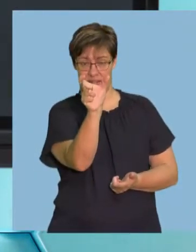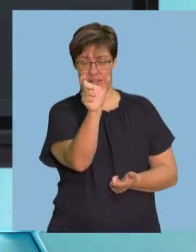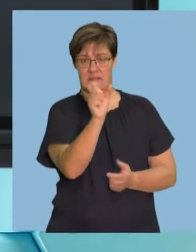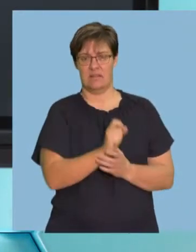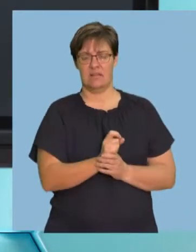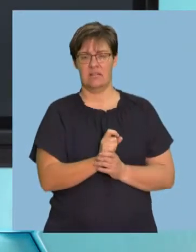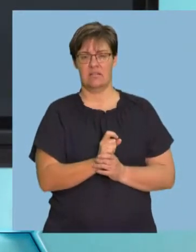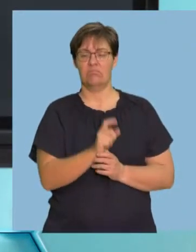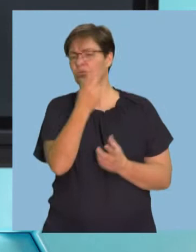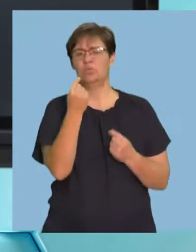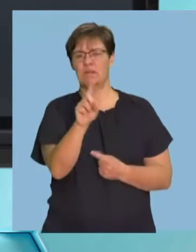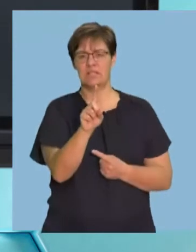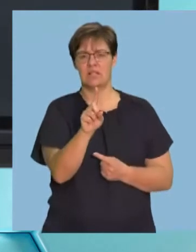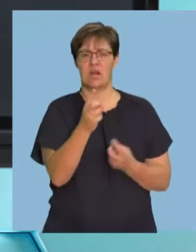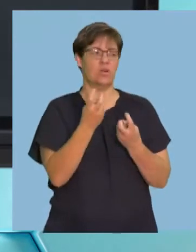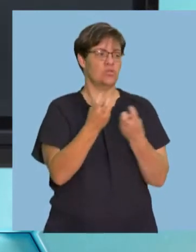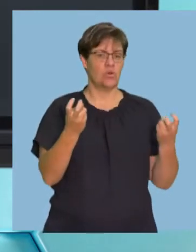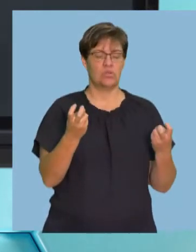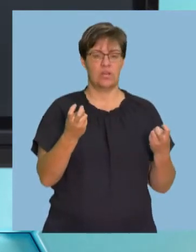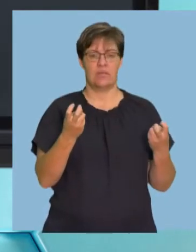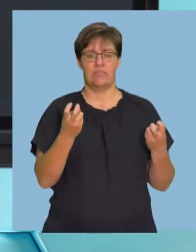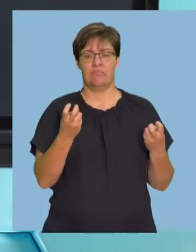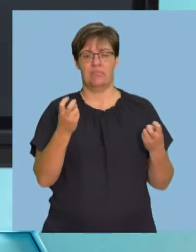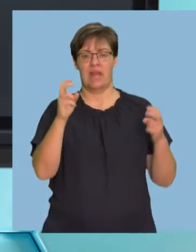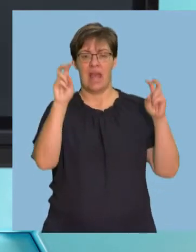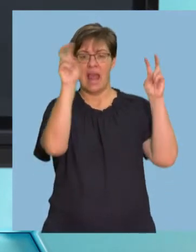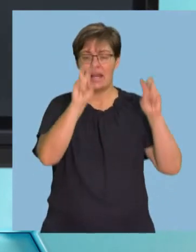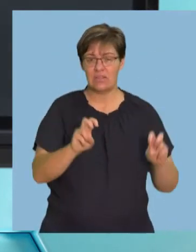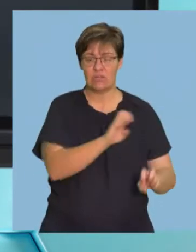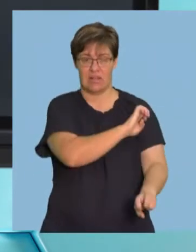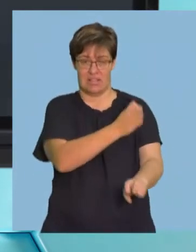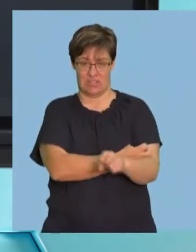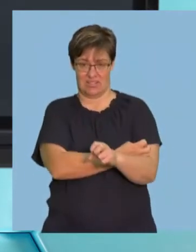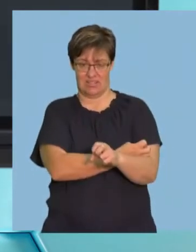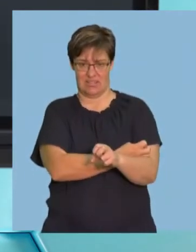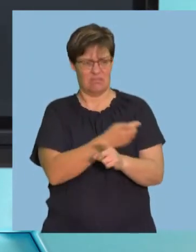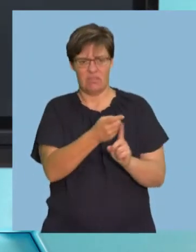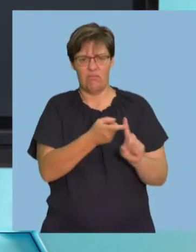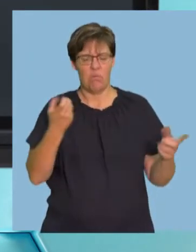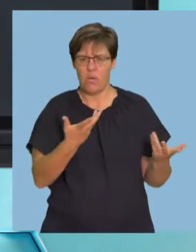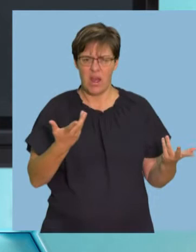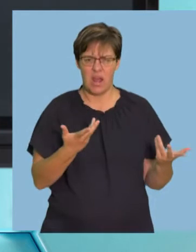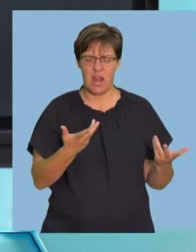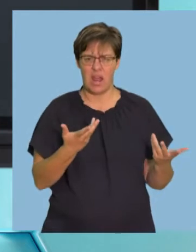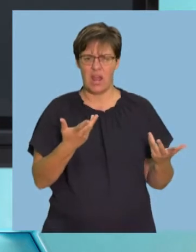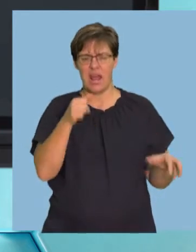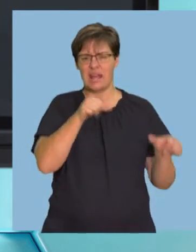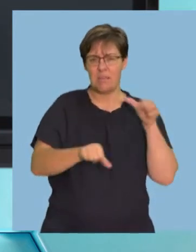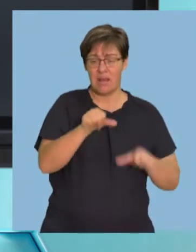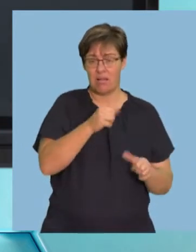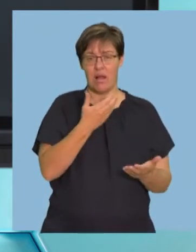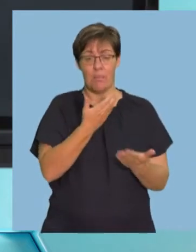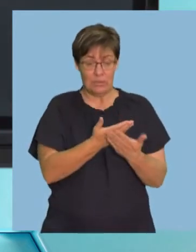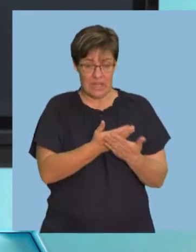does is that it is the source of electrical energy, but that electrical energy comes from chemical potential energy,